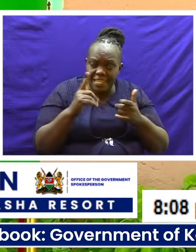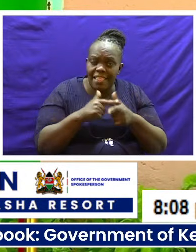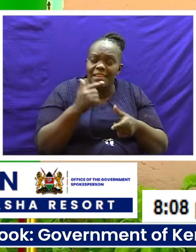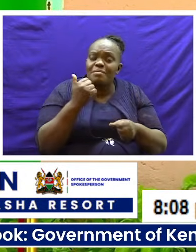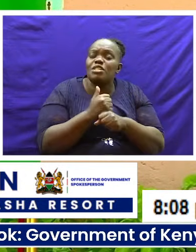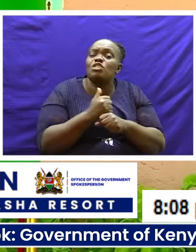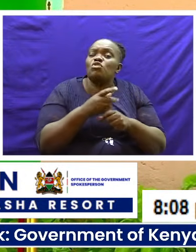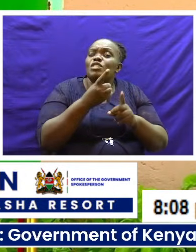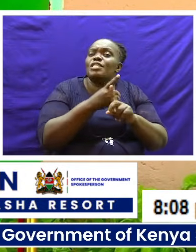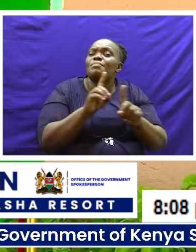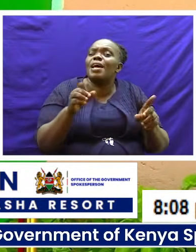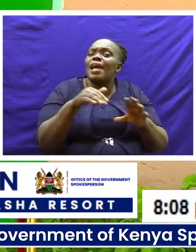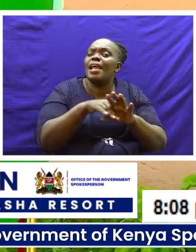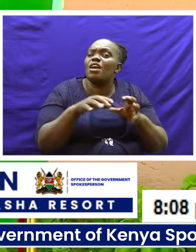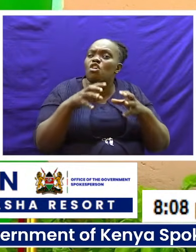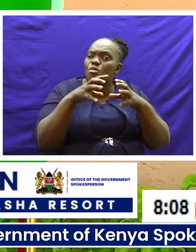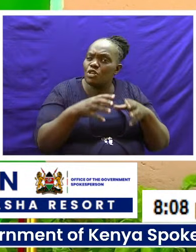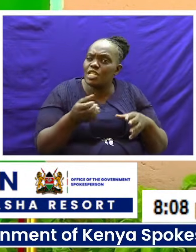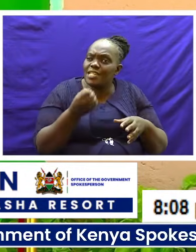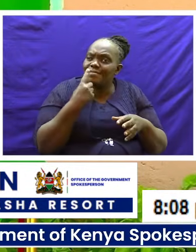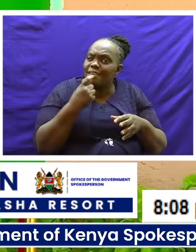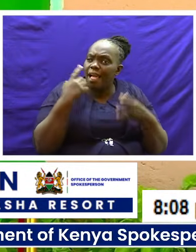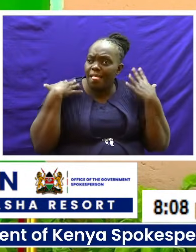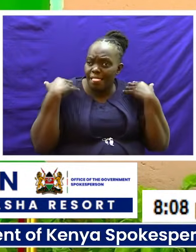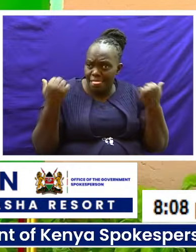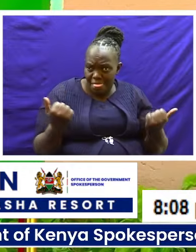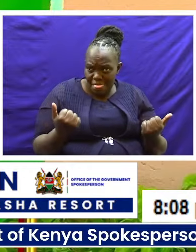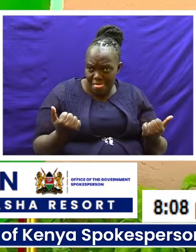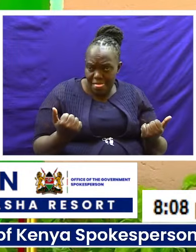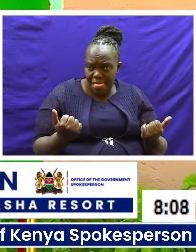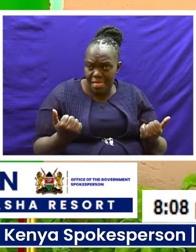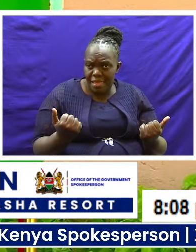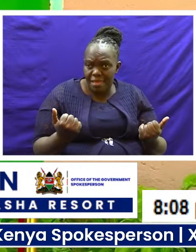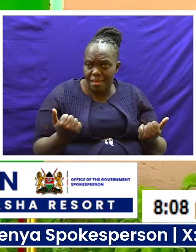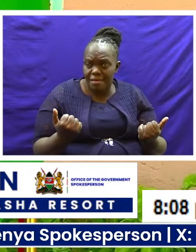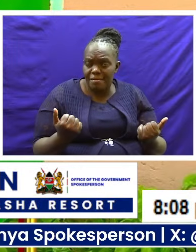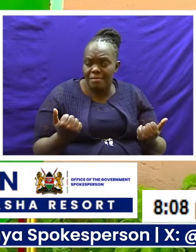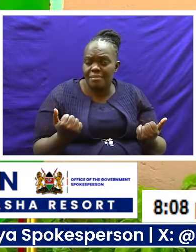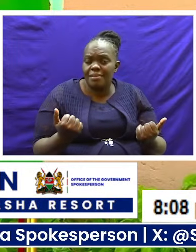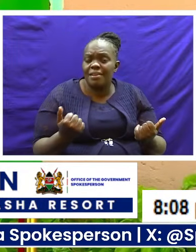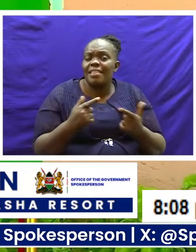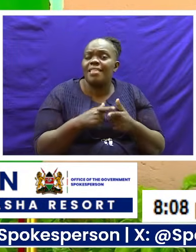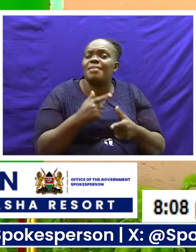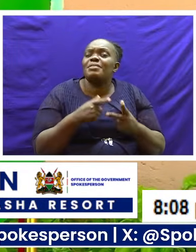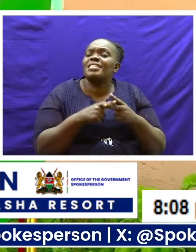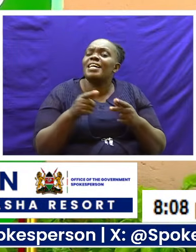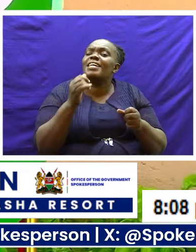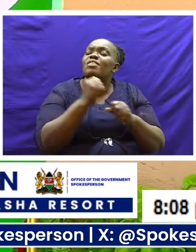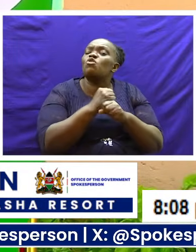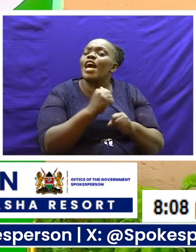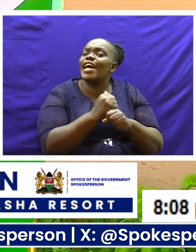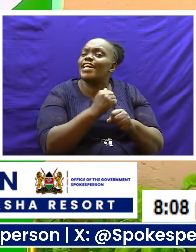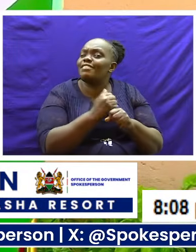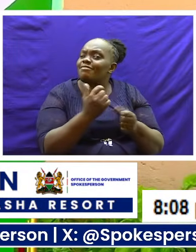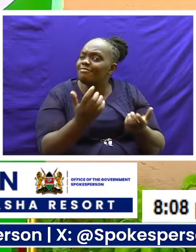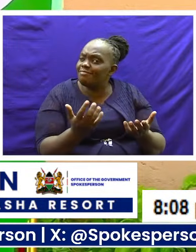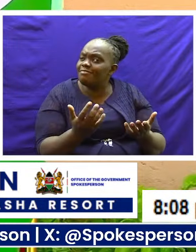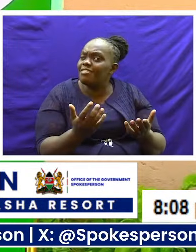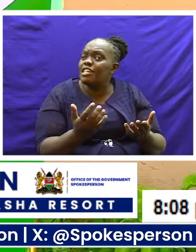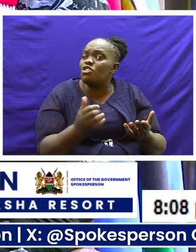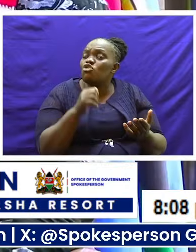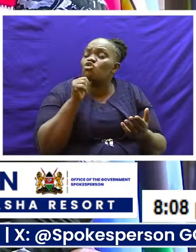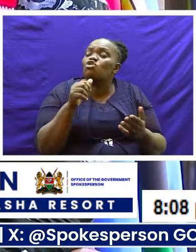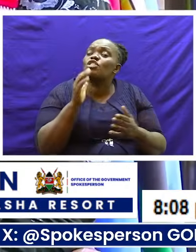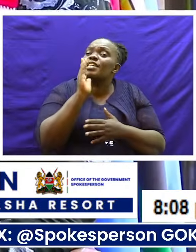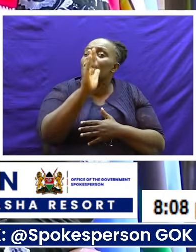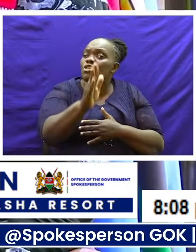a diploma in community oral health. Okay. And I started working. So you didn't even go